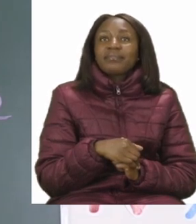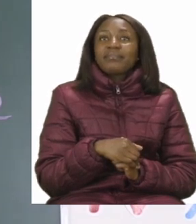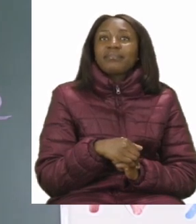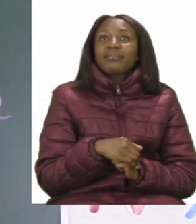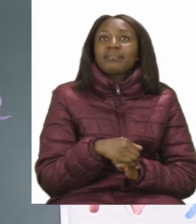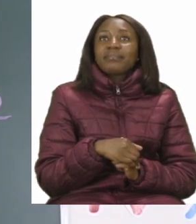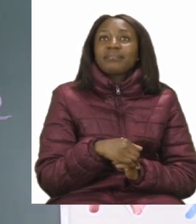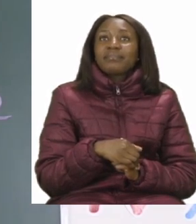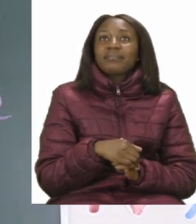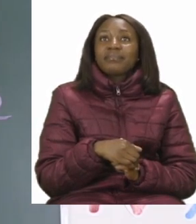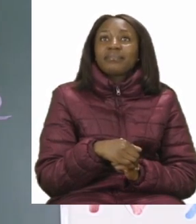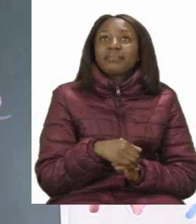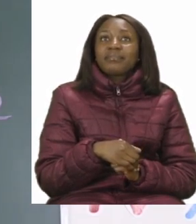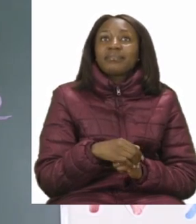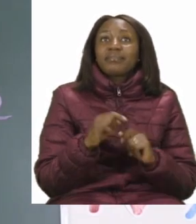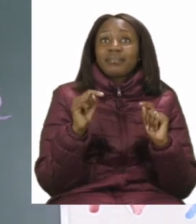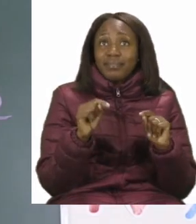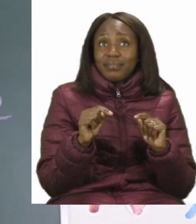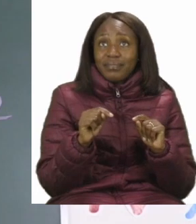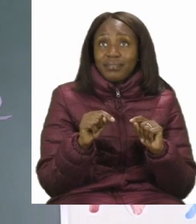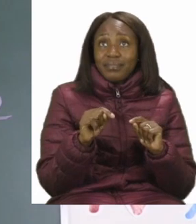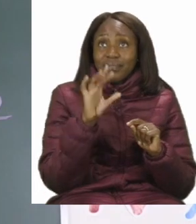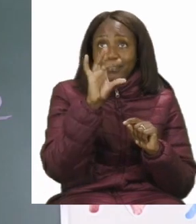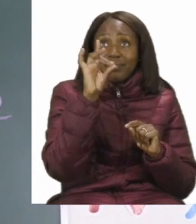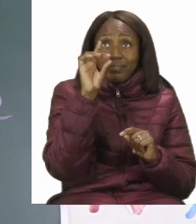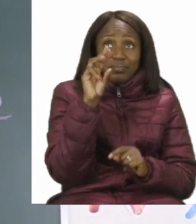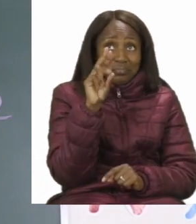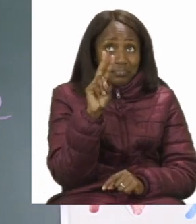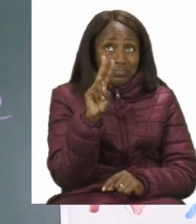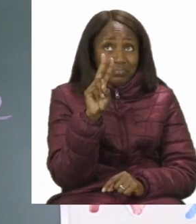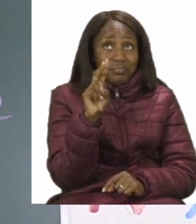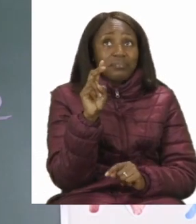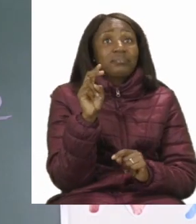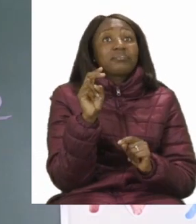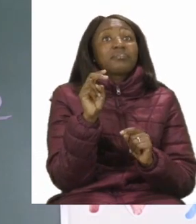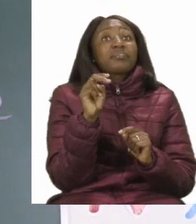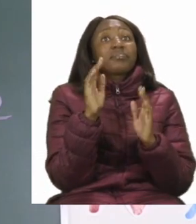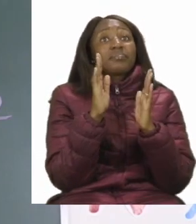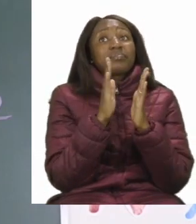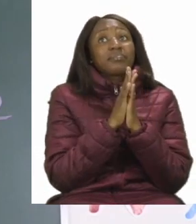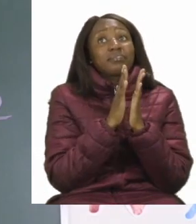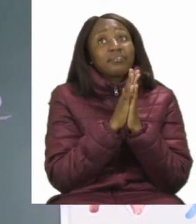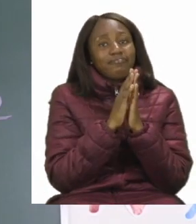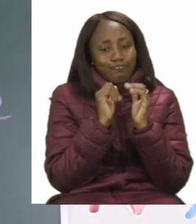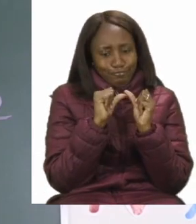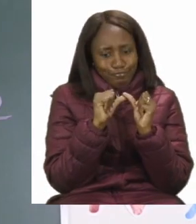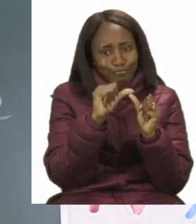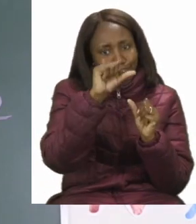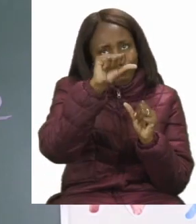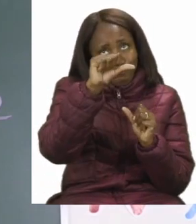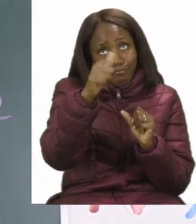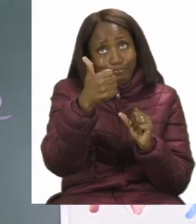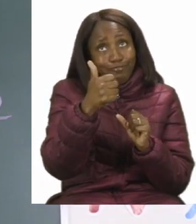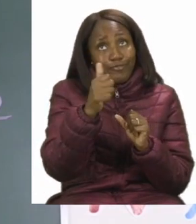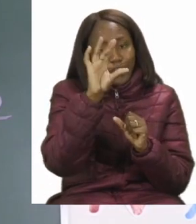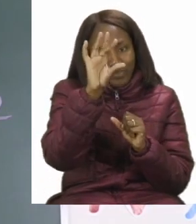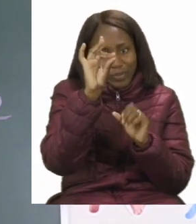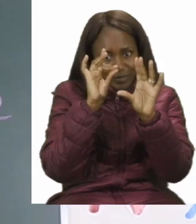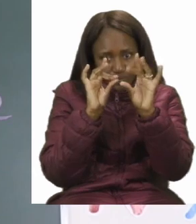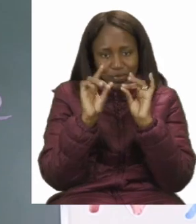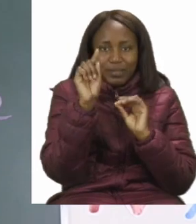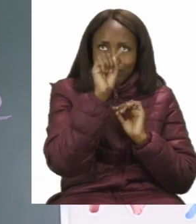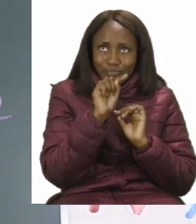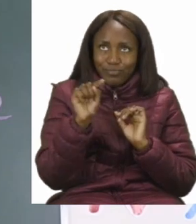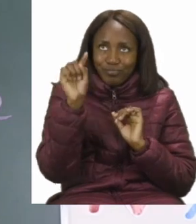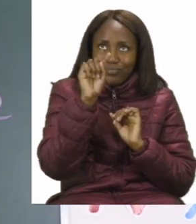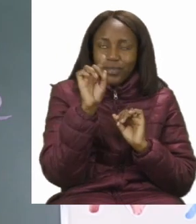now we found 2 words. Grade 3s, I want you to go ahead and find